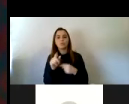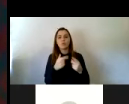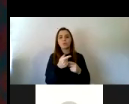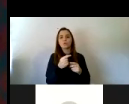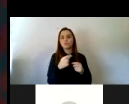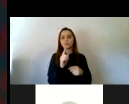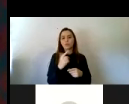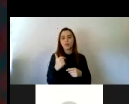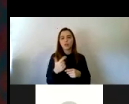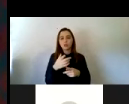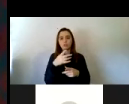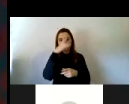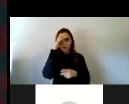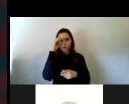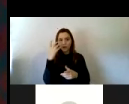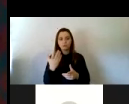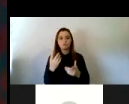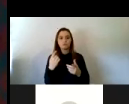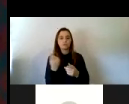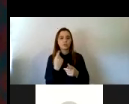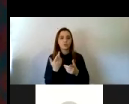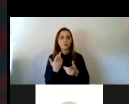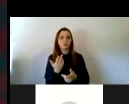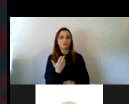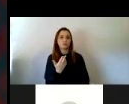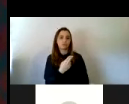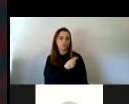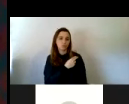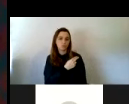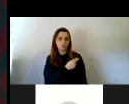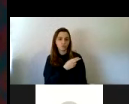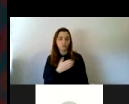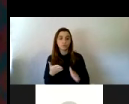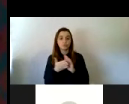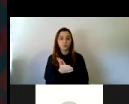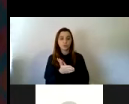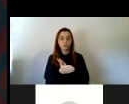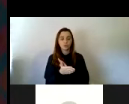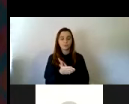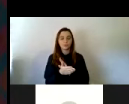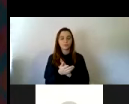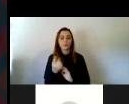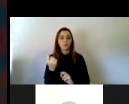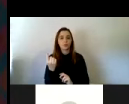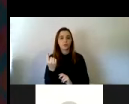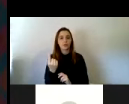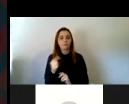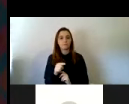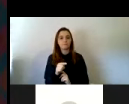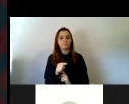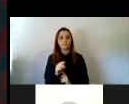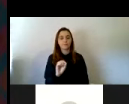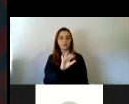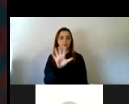Our college has a mission which contains these 5 main